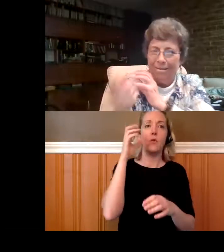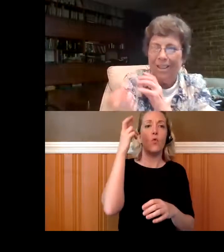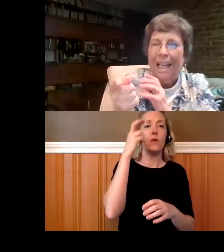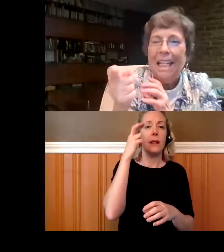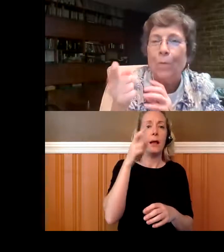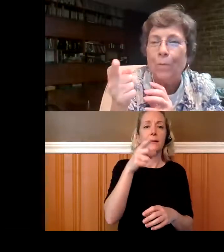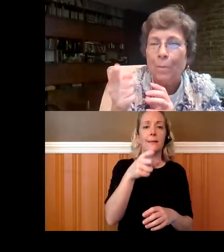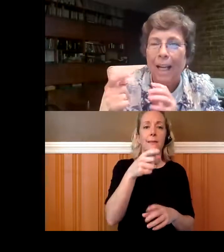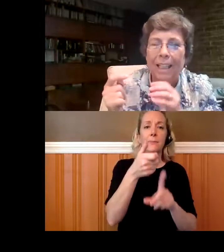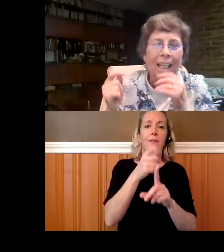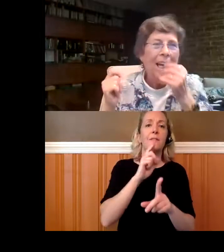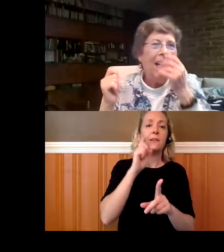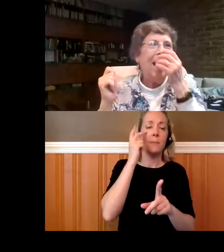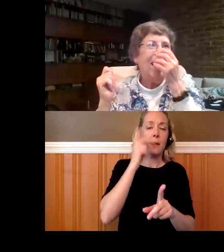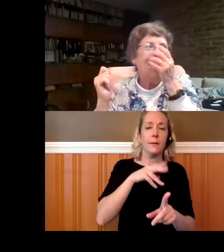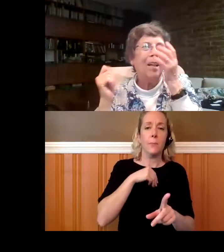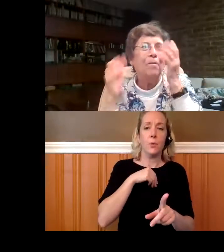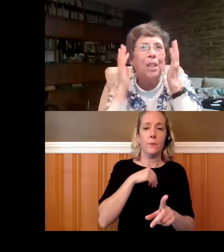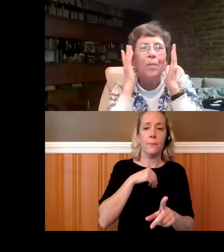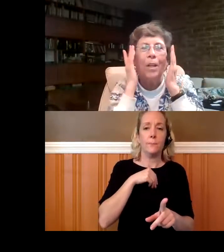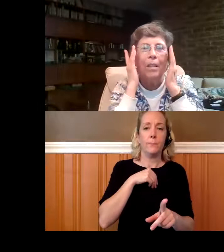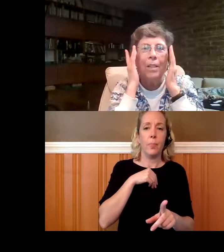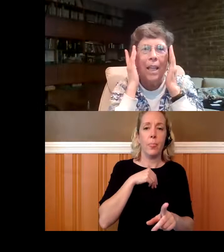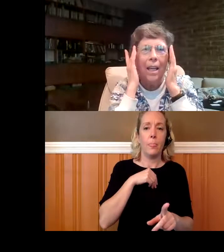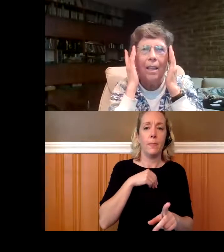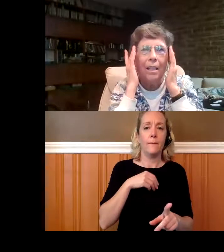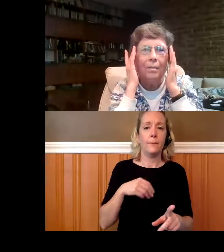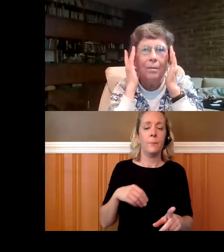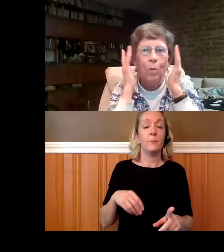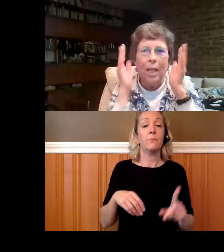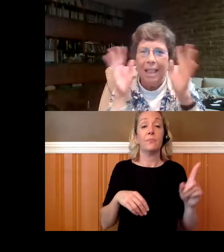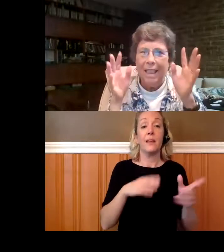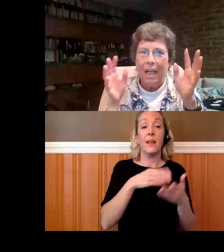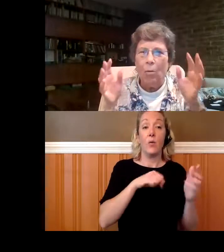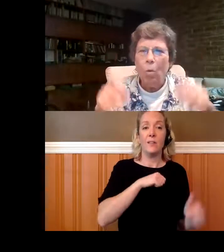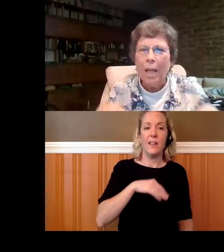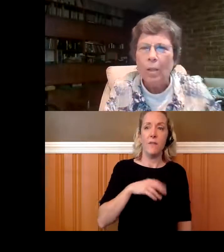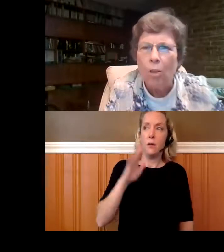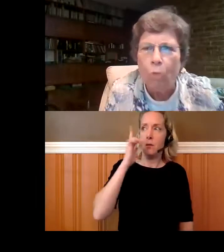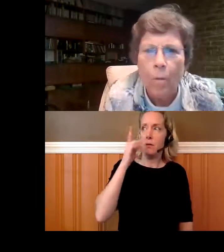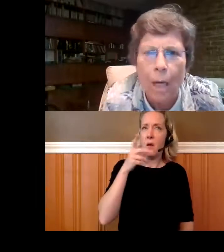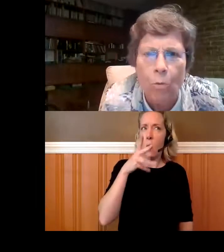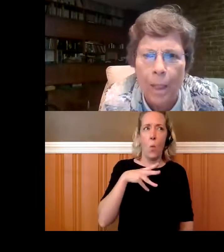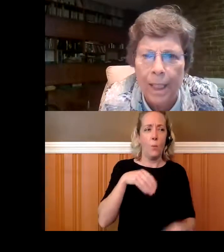saying while he's there, what is wrong with that woman sending someone like this into the store? She has